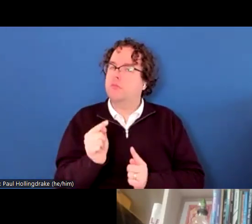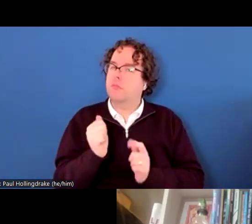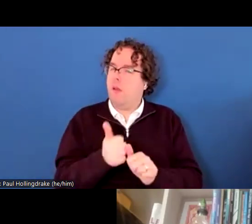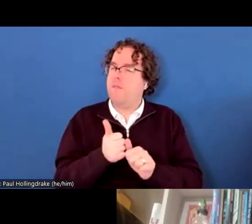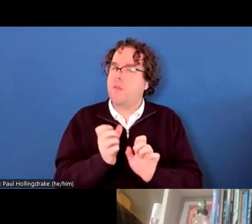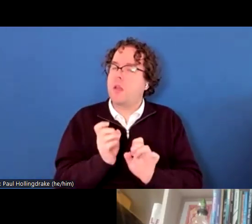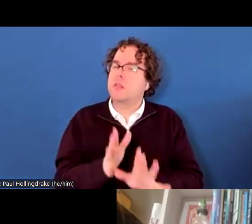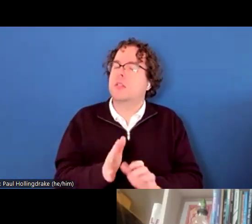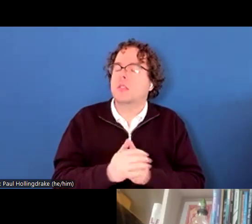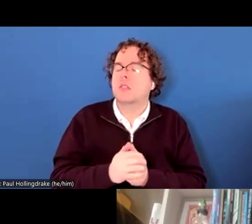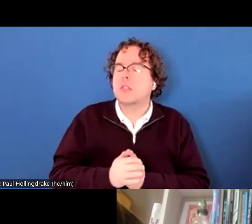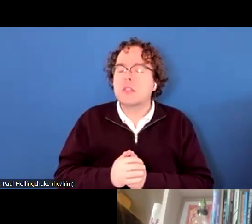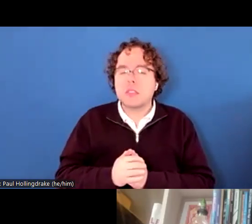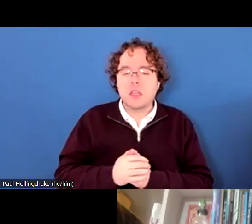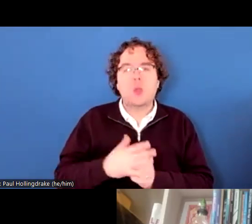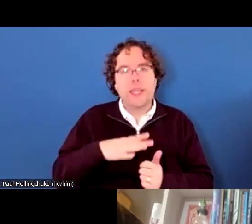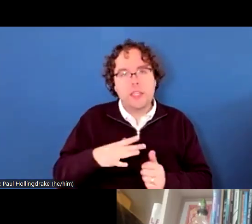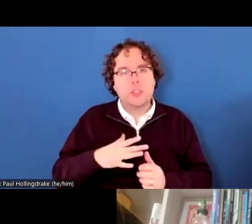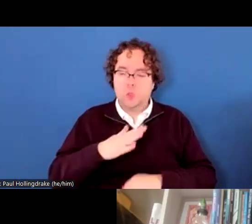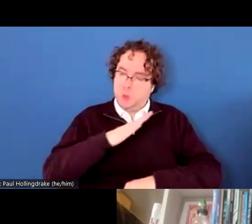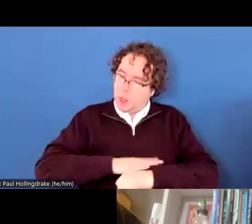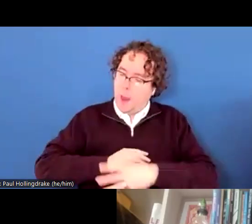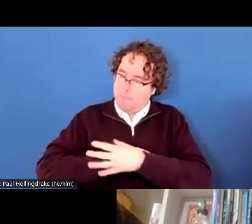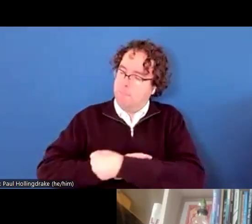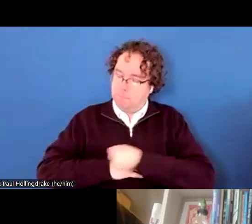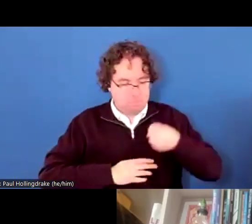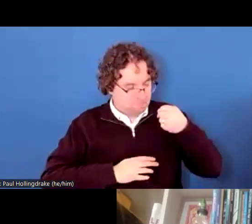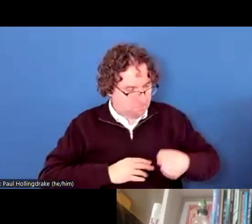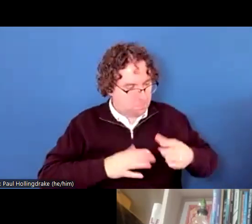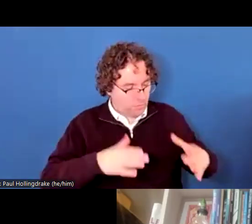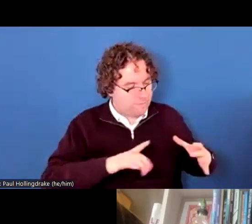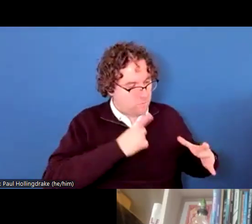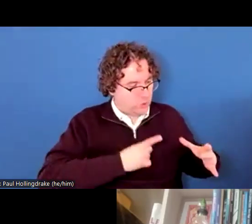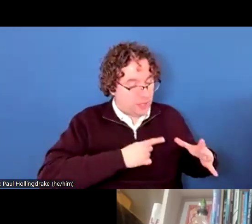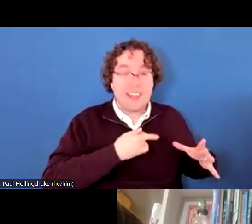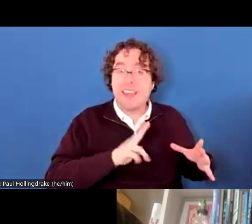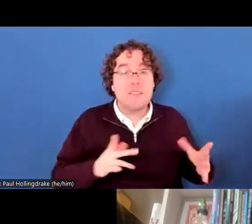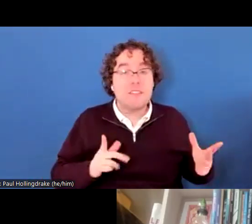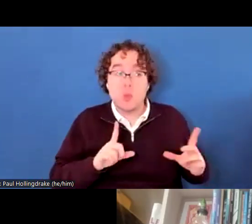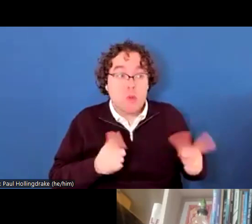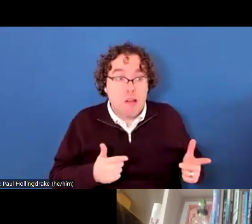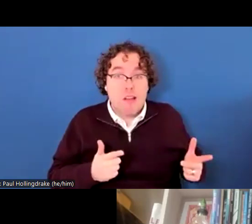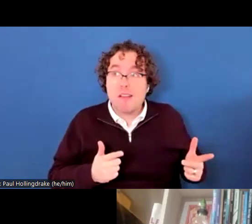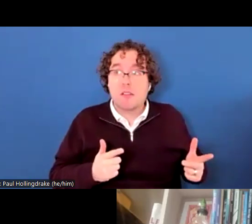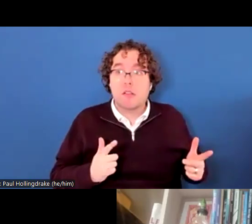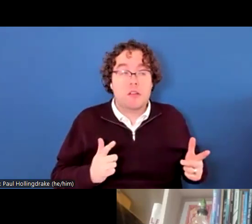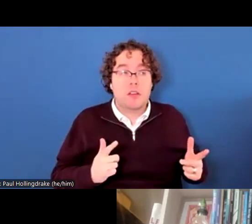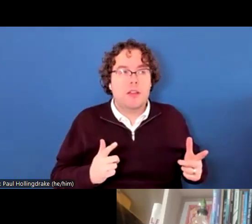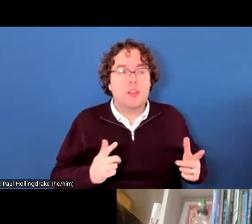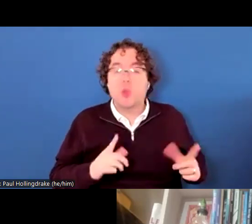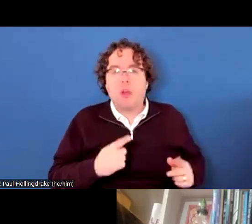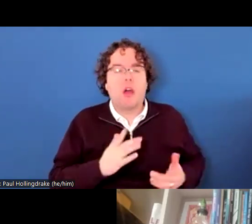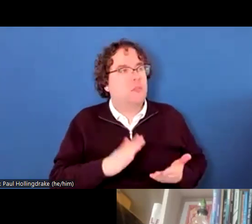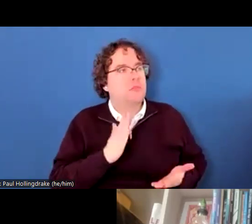is, create that space, because if you can't and you can't really kind of commit to it, I don't know whether you'd get everything from